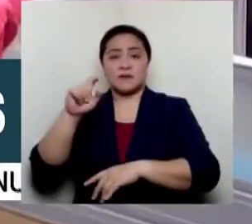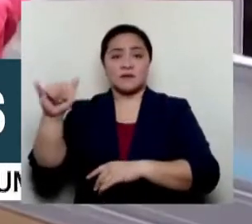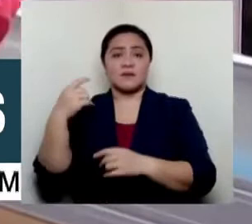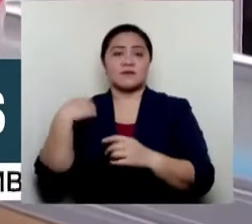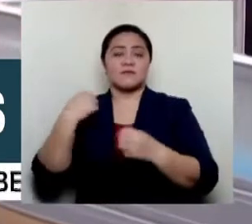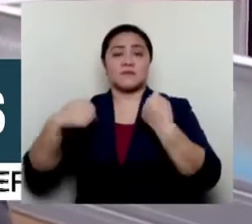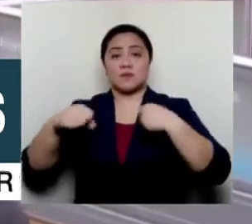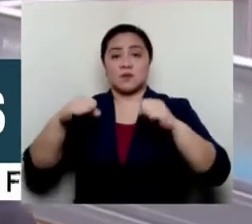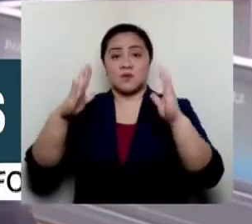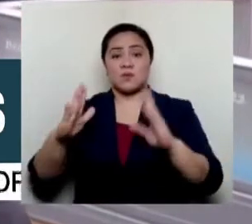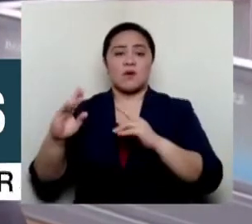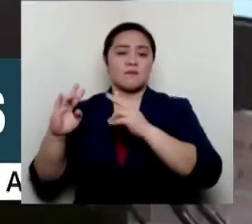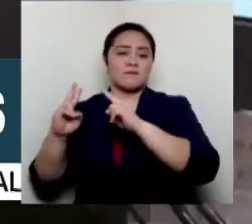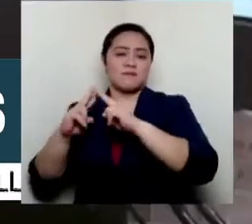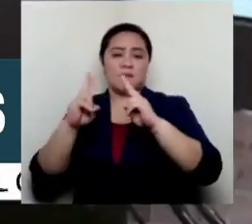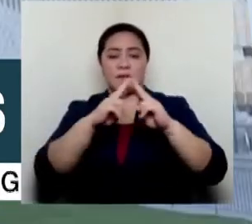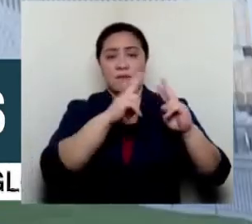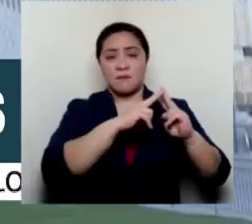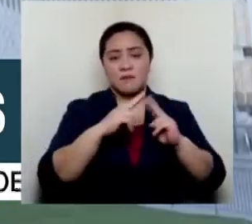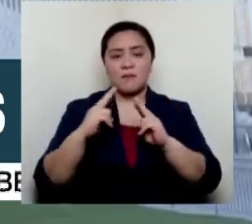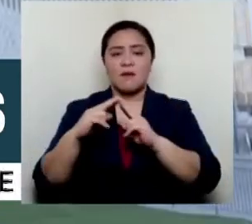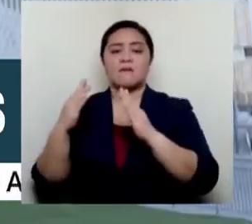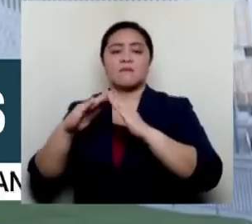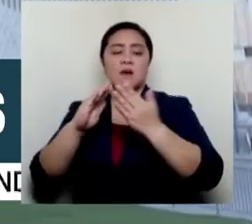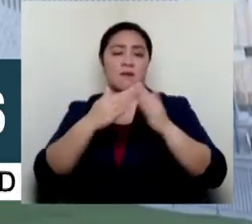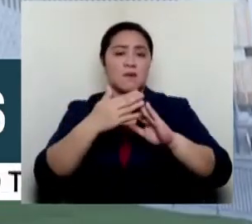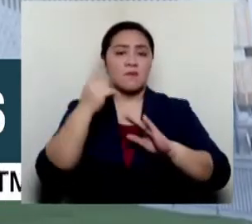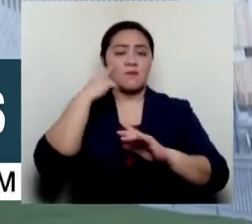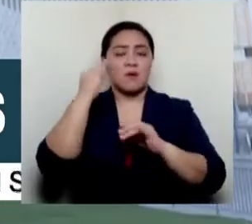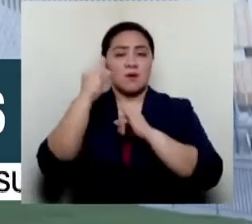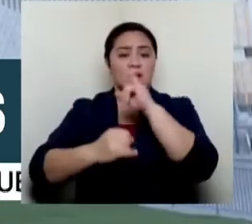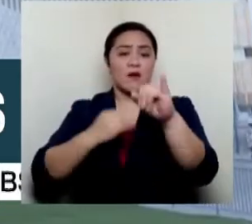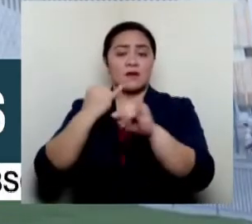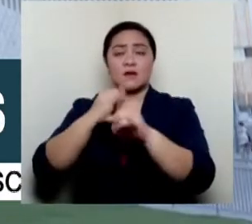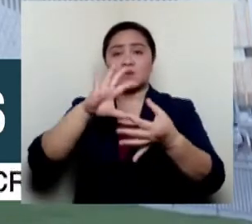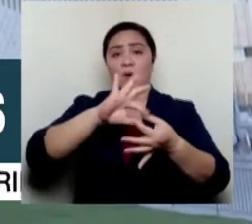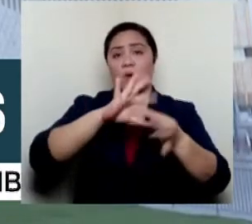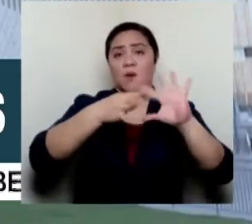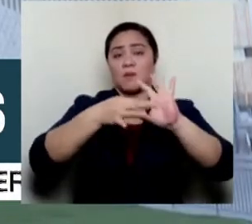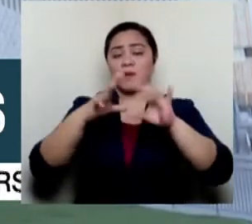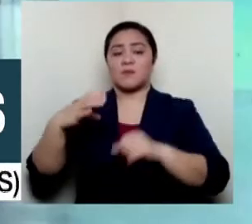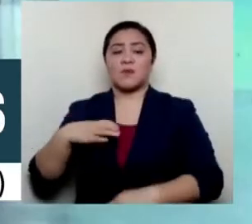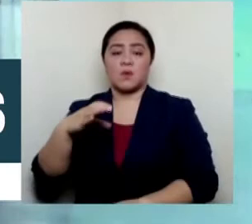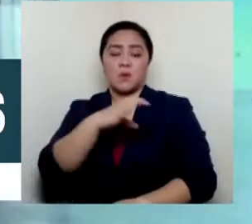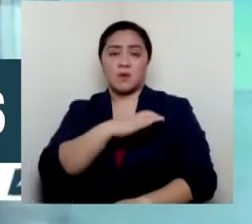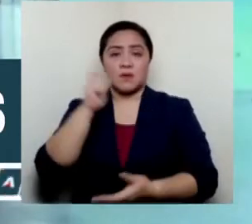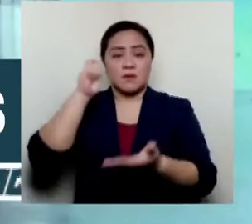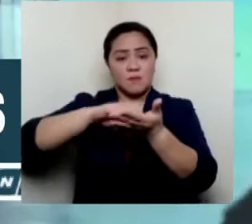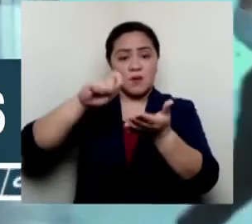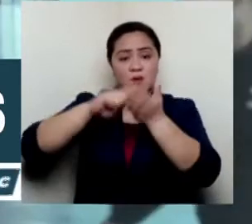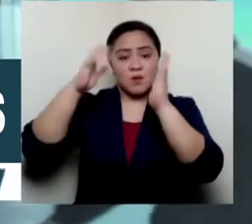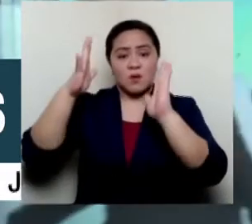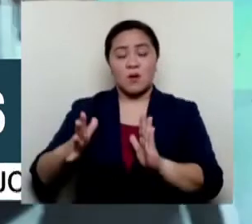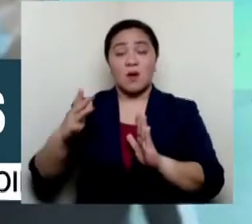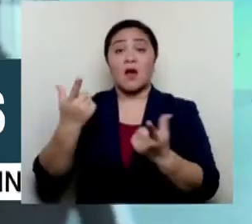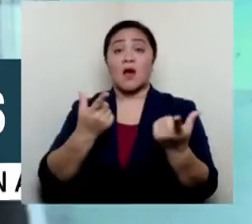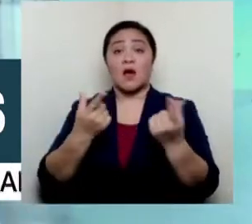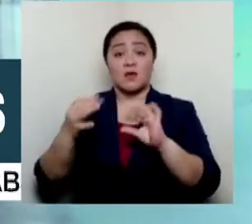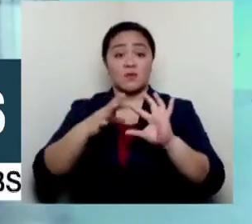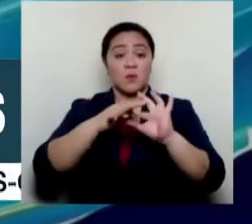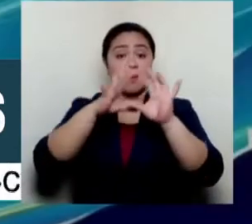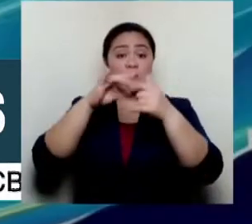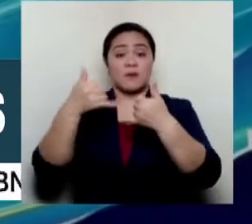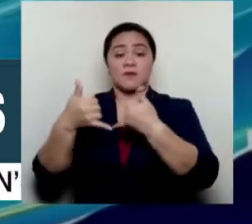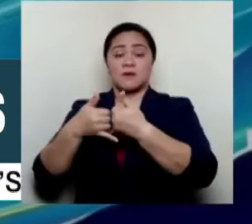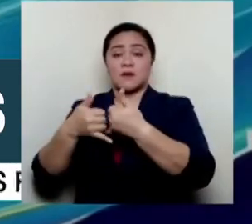Beijing has also started welcoming officials of the International Olympic Committee and journalists. The Winter Games will run from February 4 to